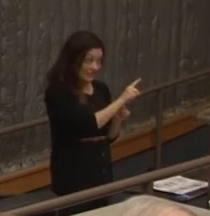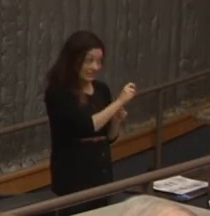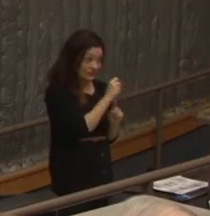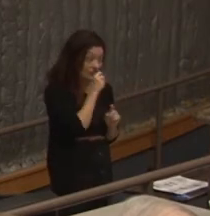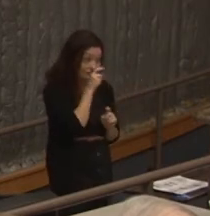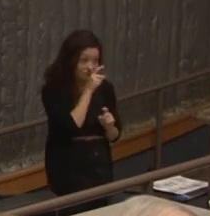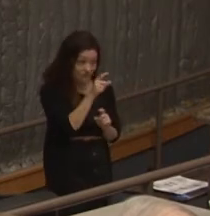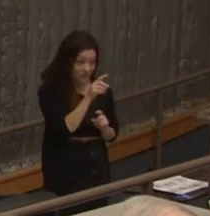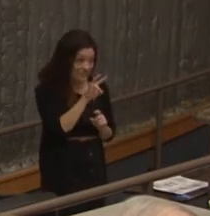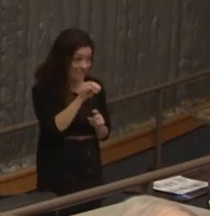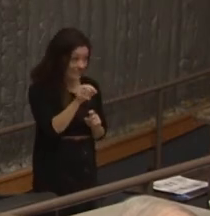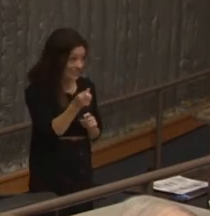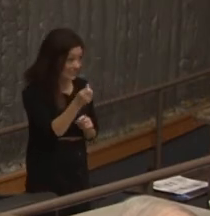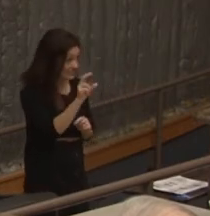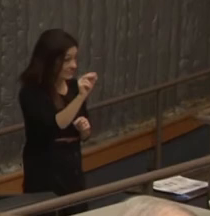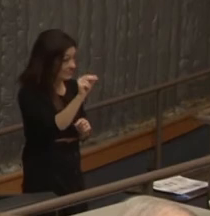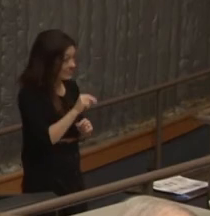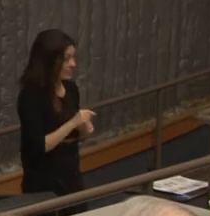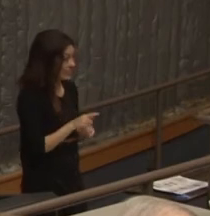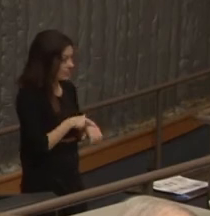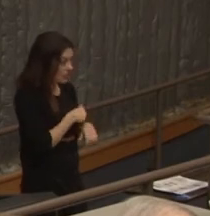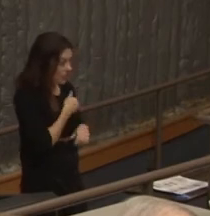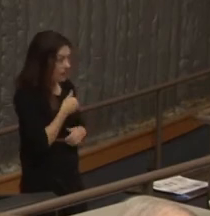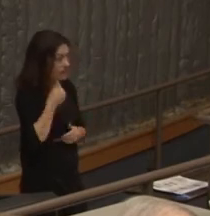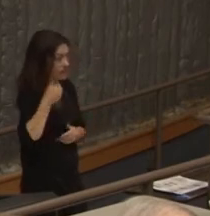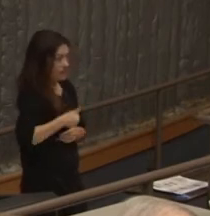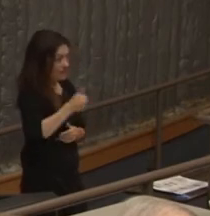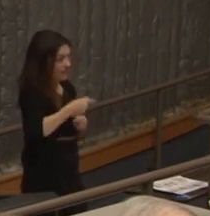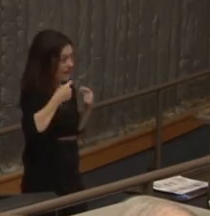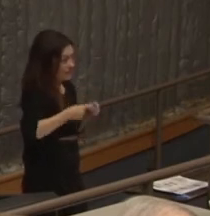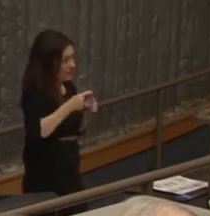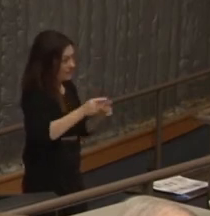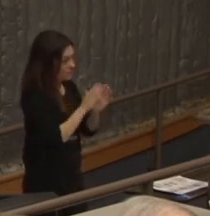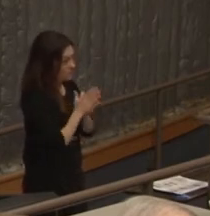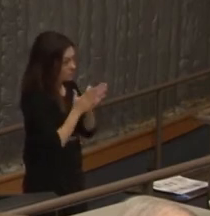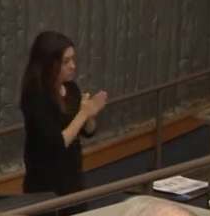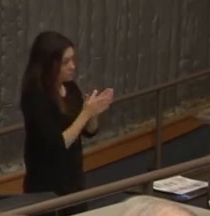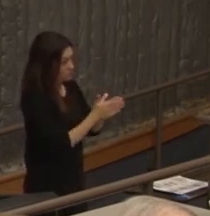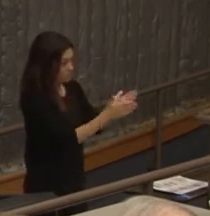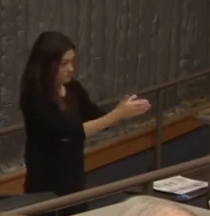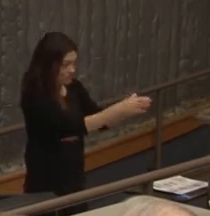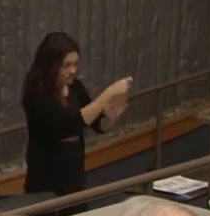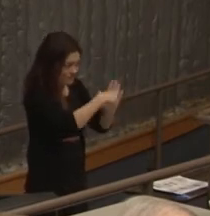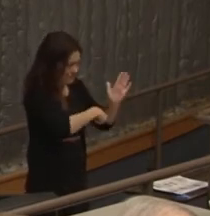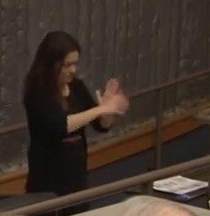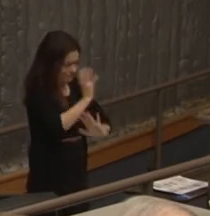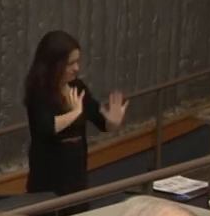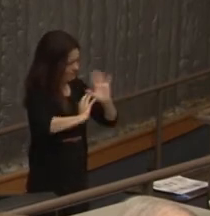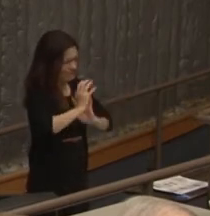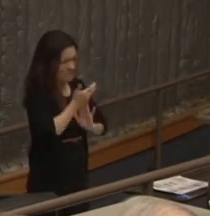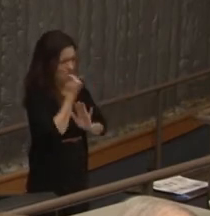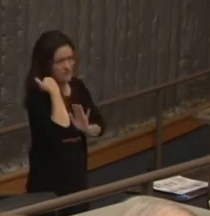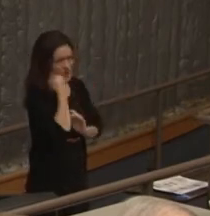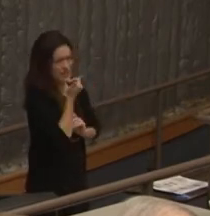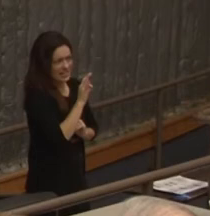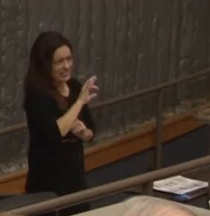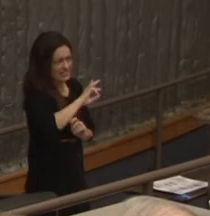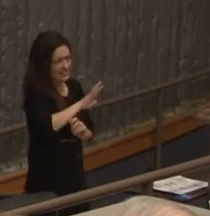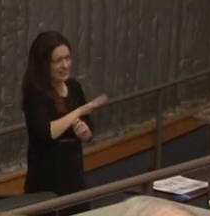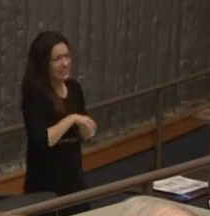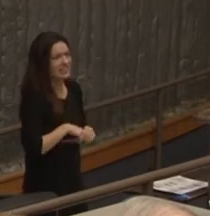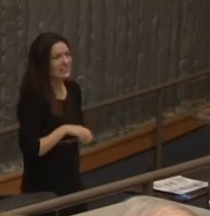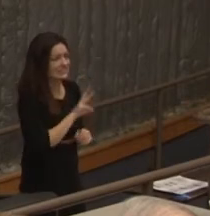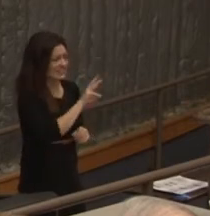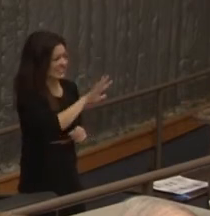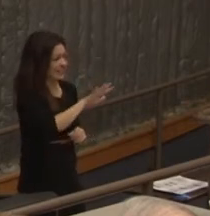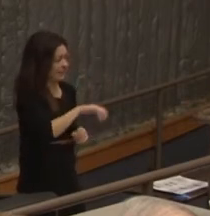not true that, and there's a long string of very important books being written long before 1975. Now, what